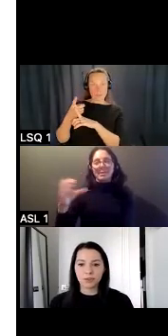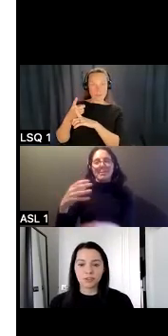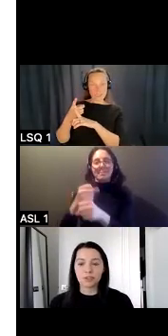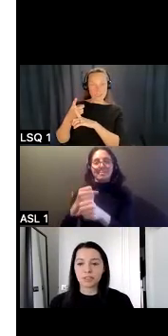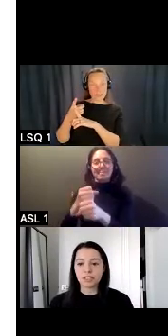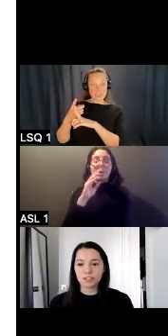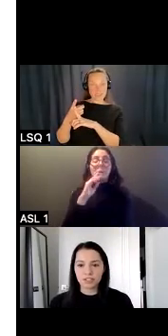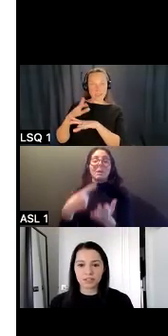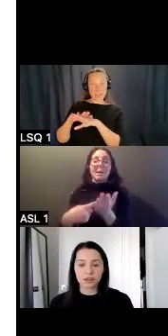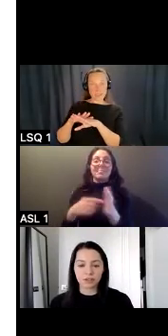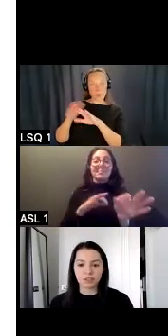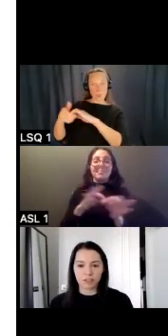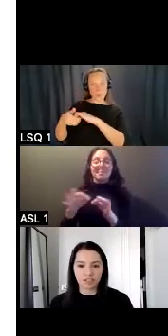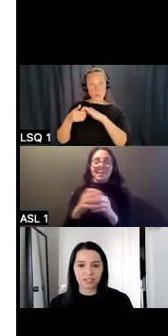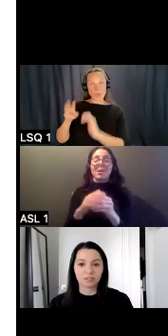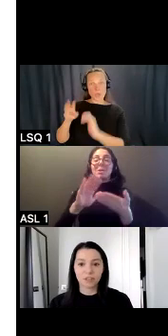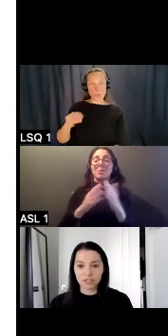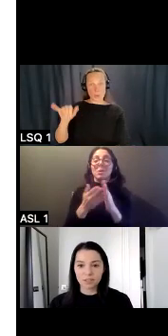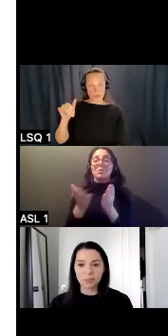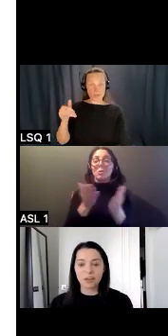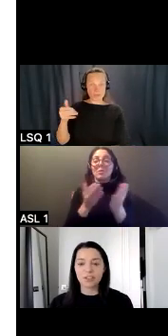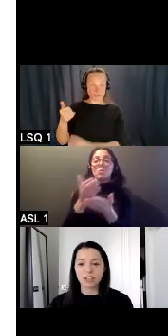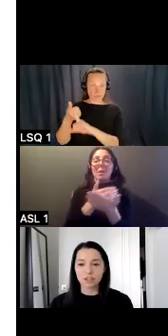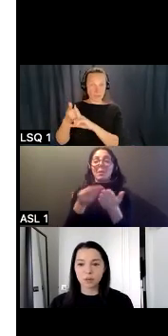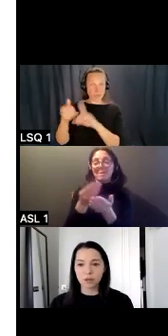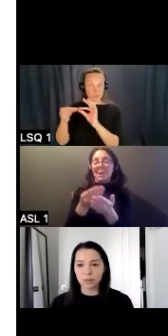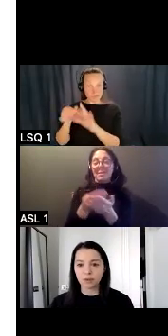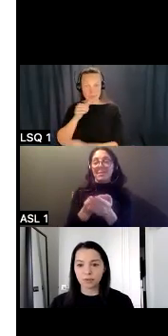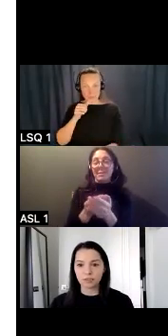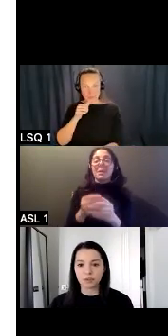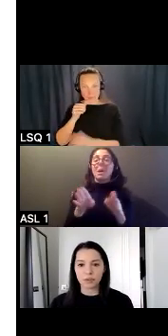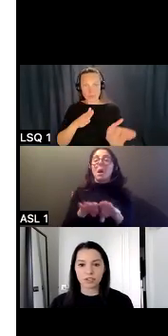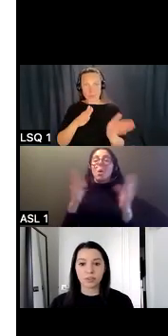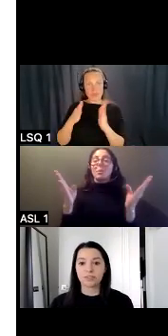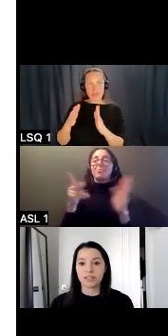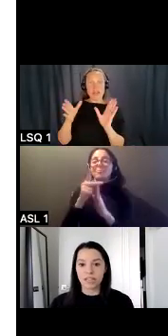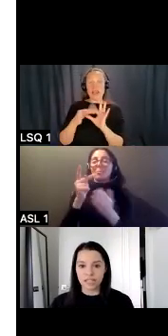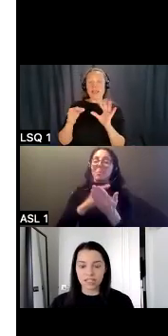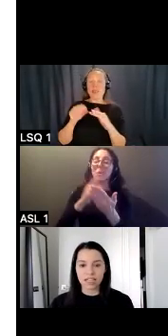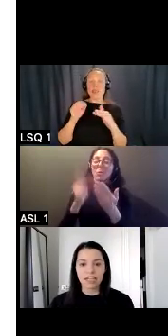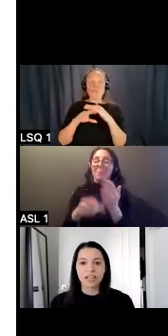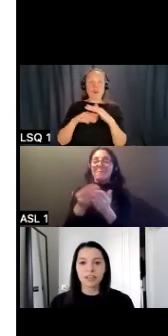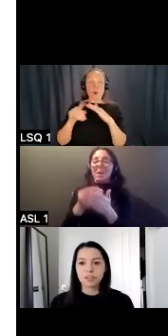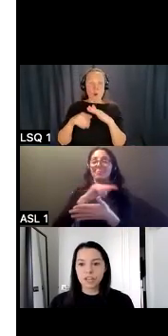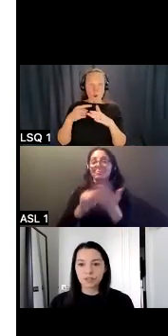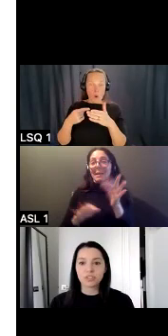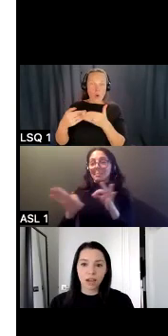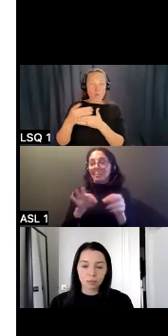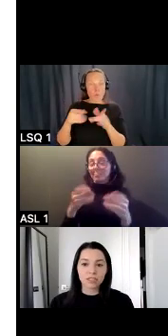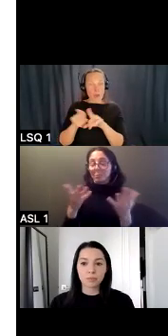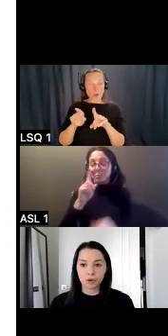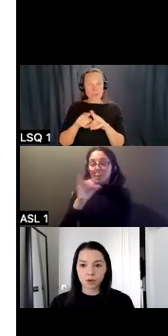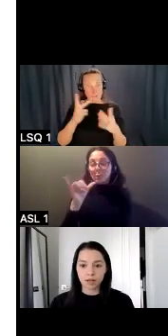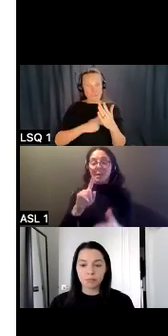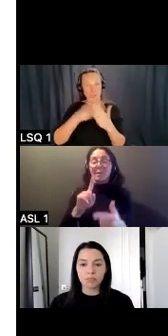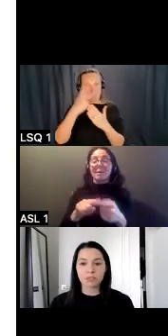going over the Community Services Recovery Fund. First, we will have a general program overview focused on what the fund is. Then we'll chat through the timelines